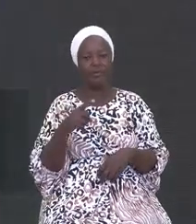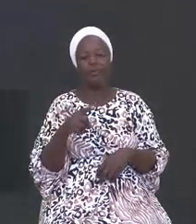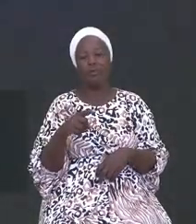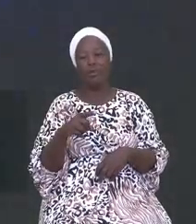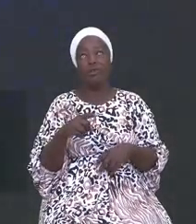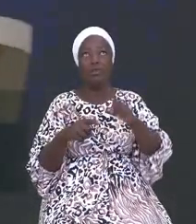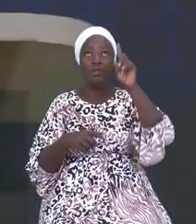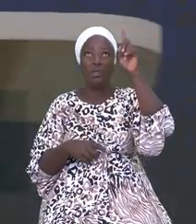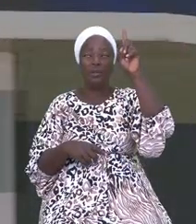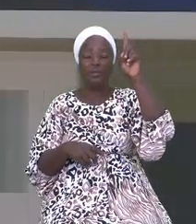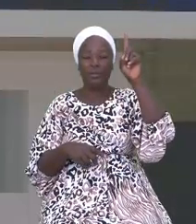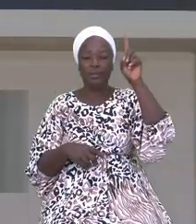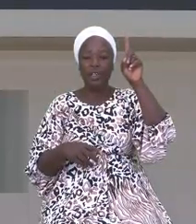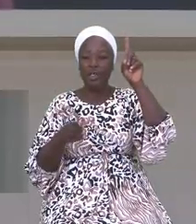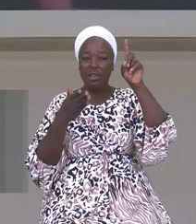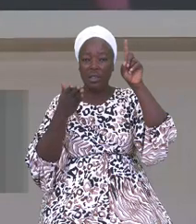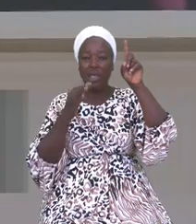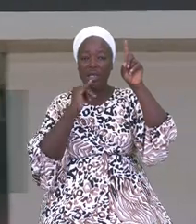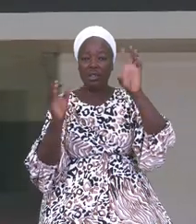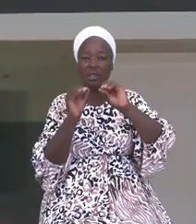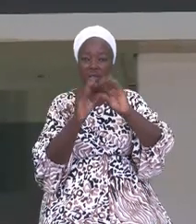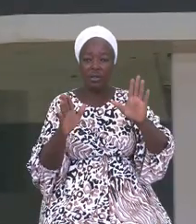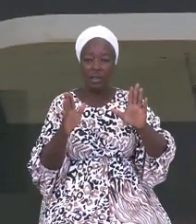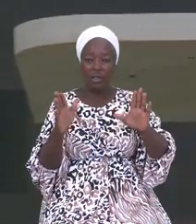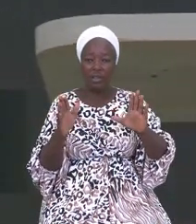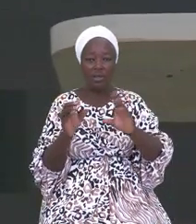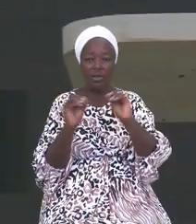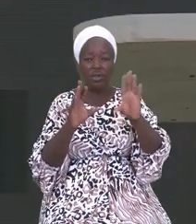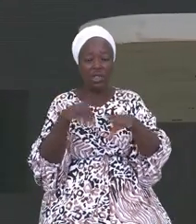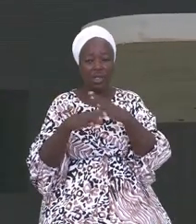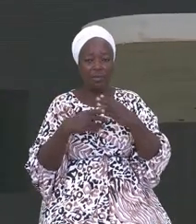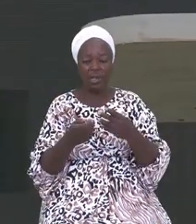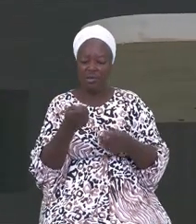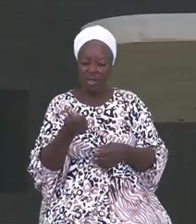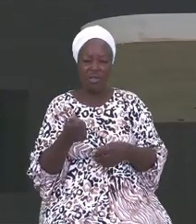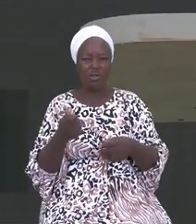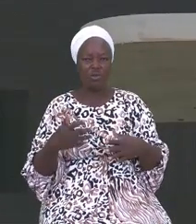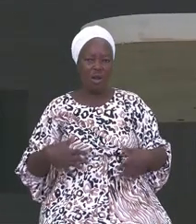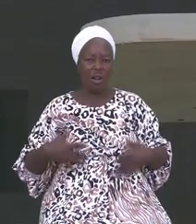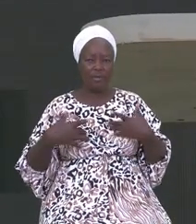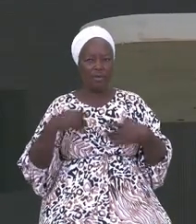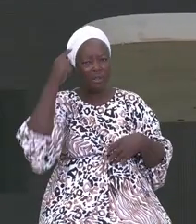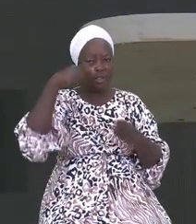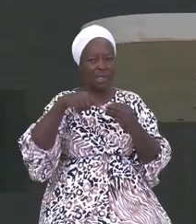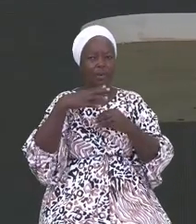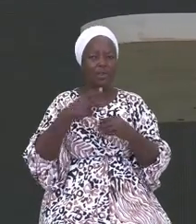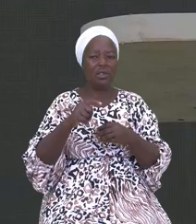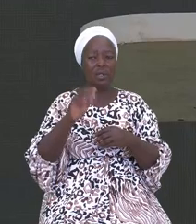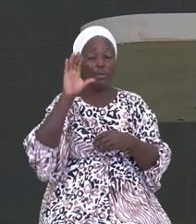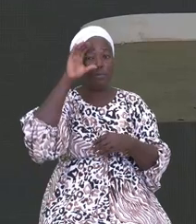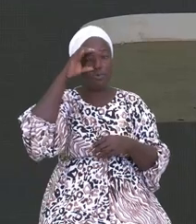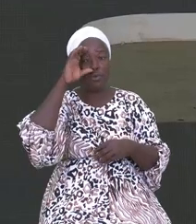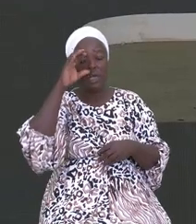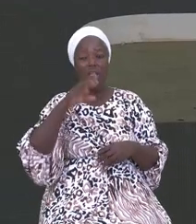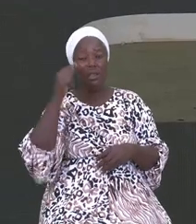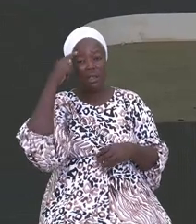That's right. There is nothing in my little life. Think about the moon, and